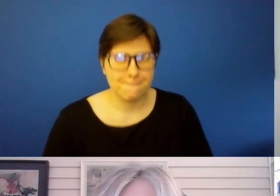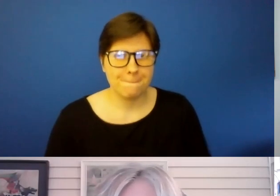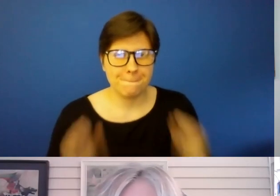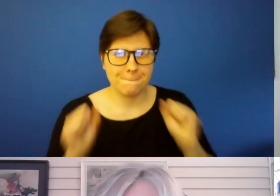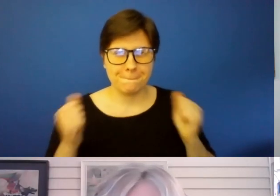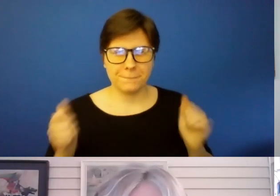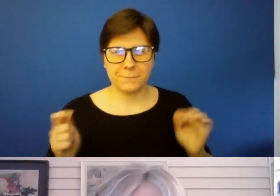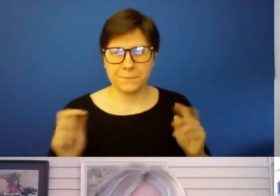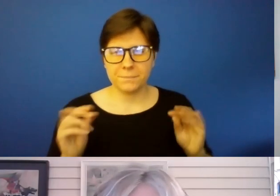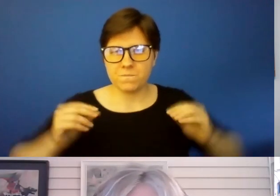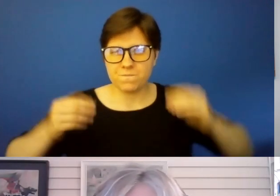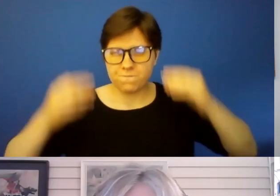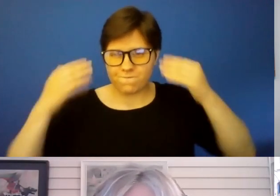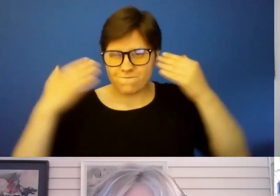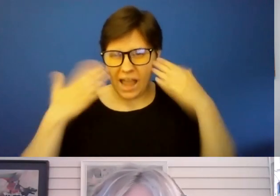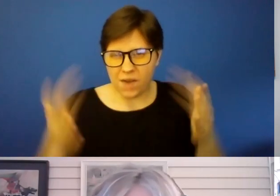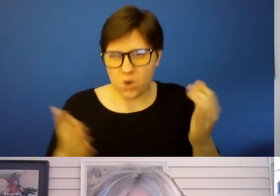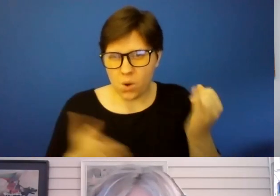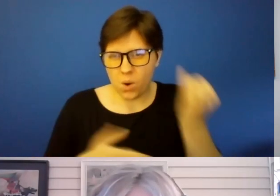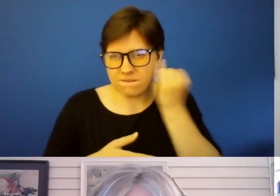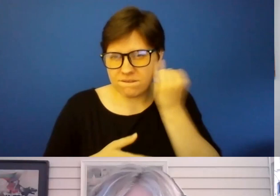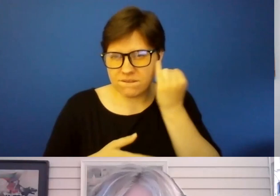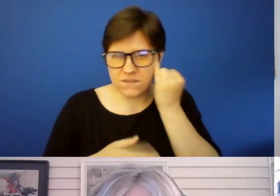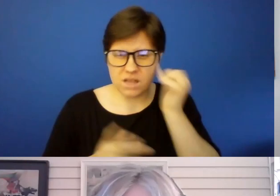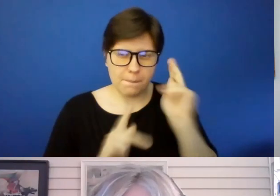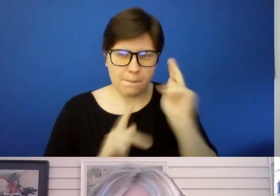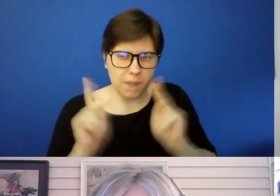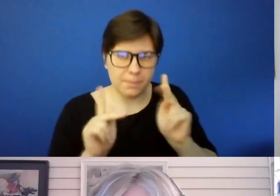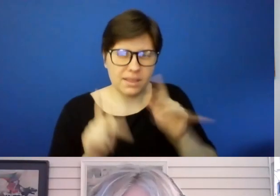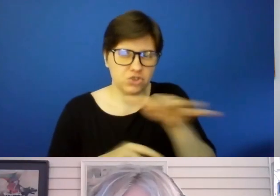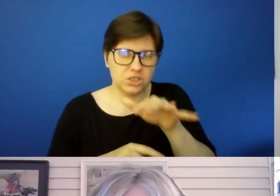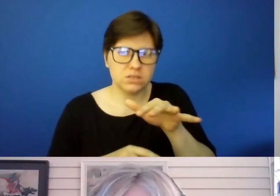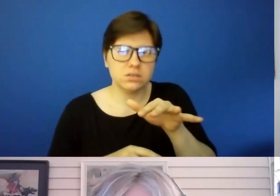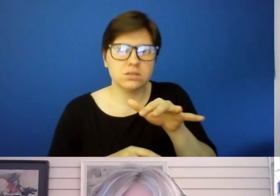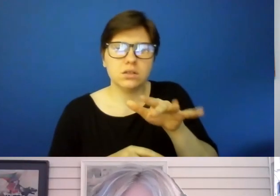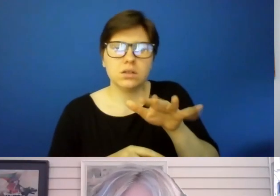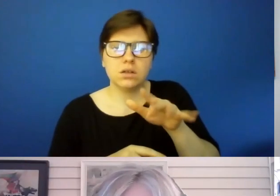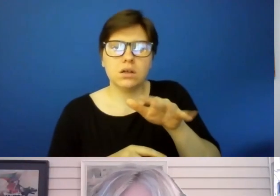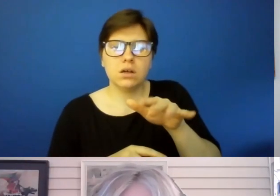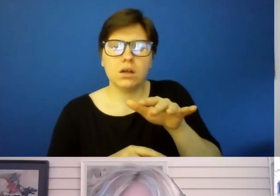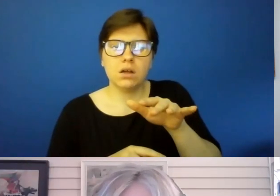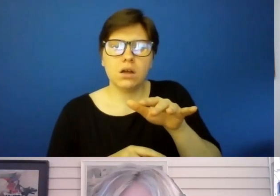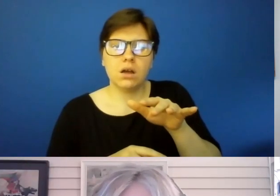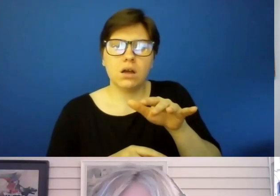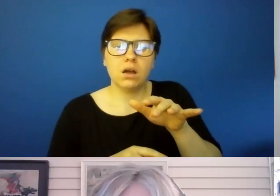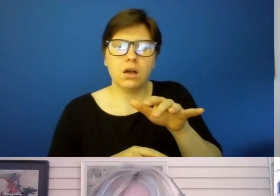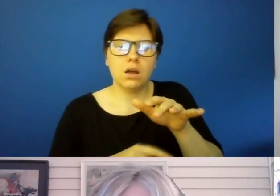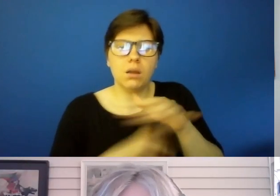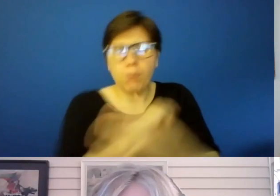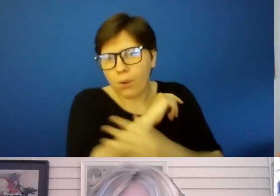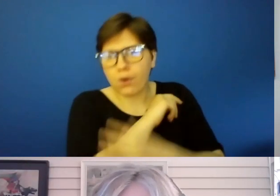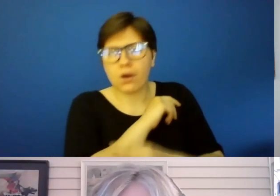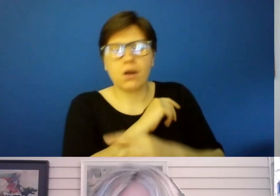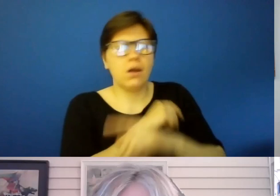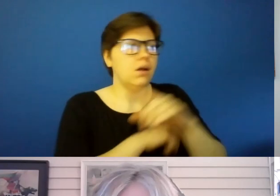I don't know if the populations that the poor African Americans, if they are feeling